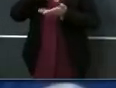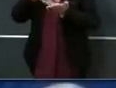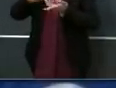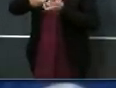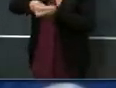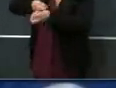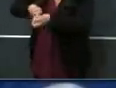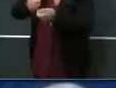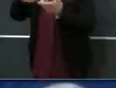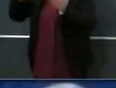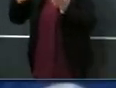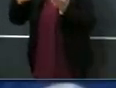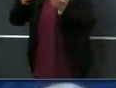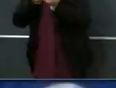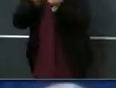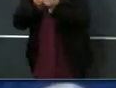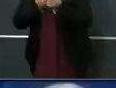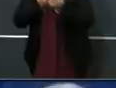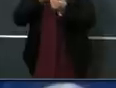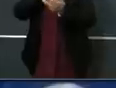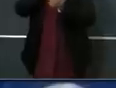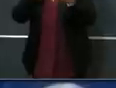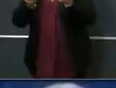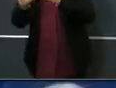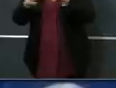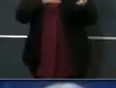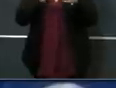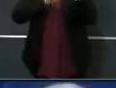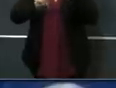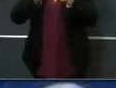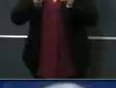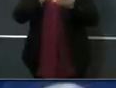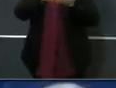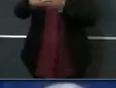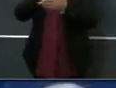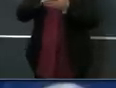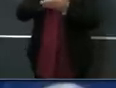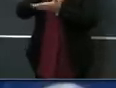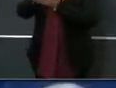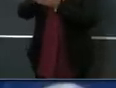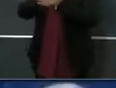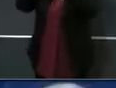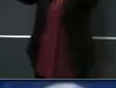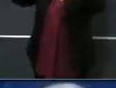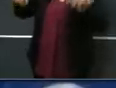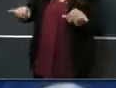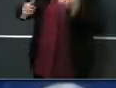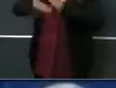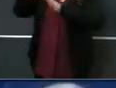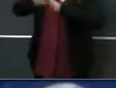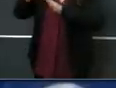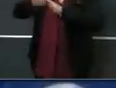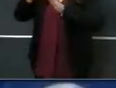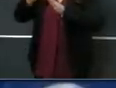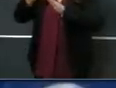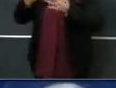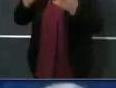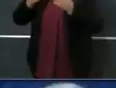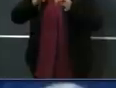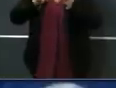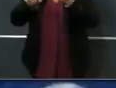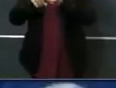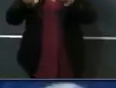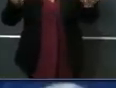so many support staff that make our school system work. It's so central and critical as well to make the distance